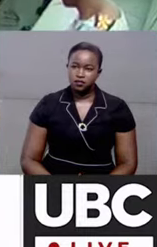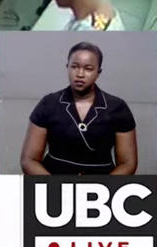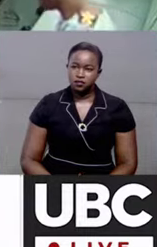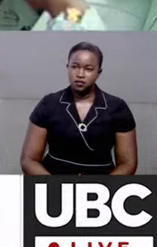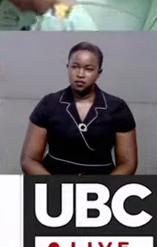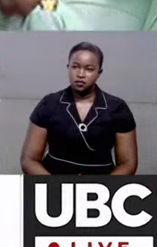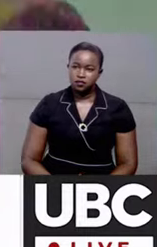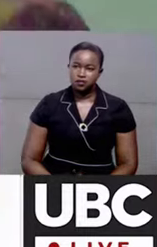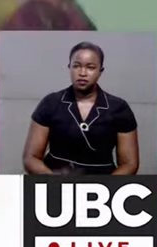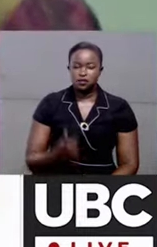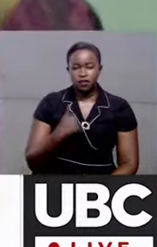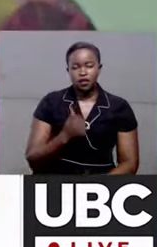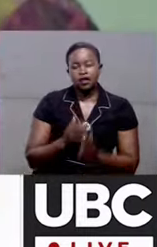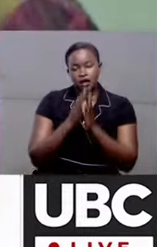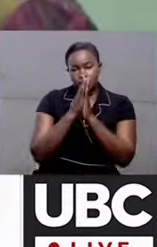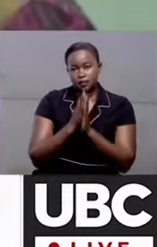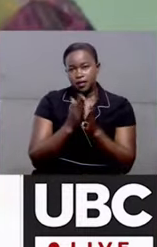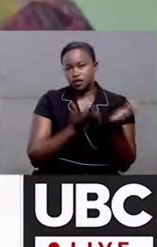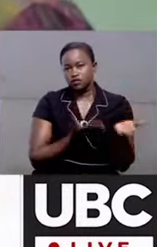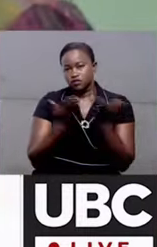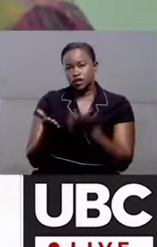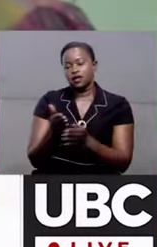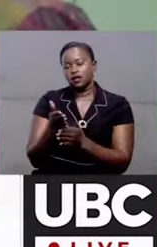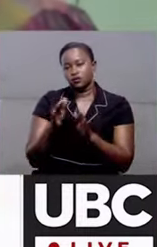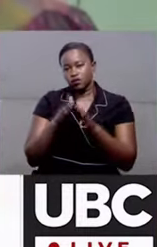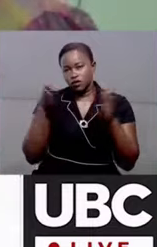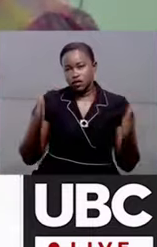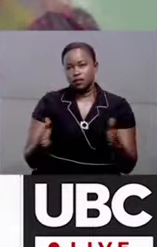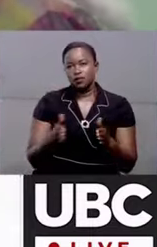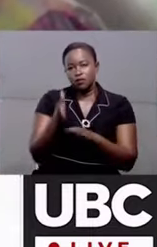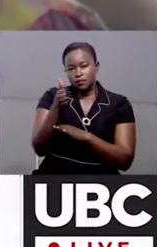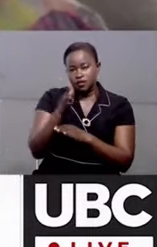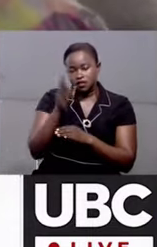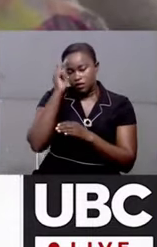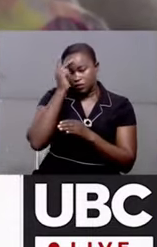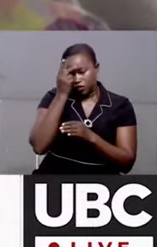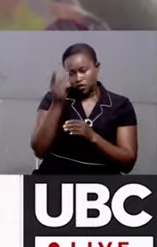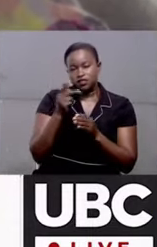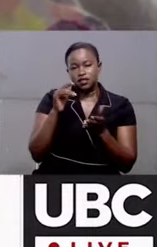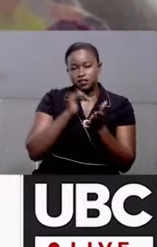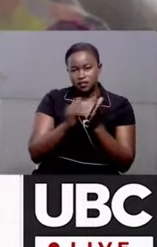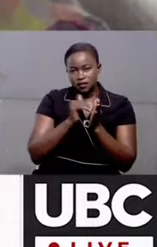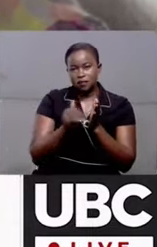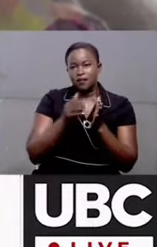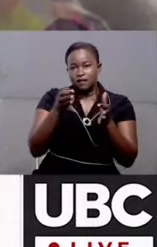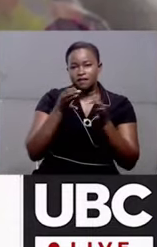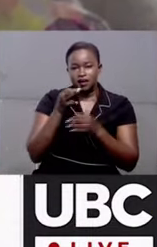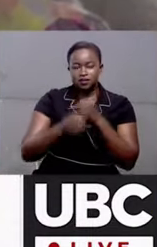I beg to lay on table the Ministerial Policy Statement, financial